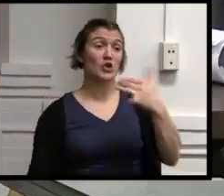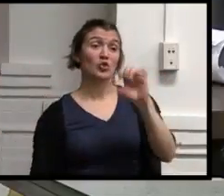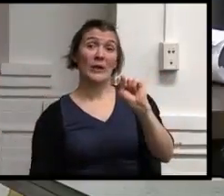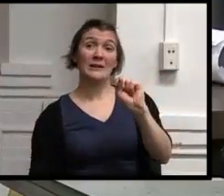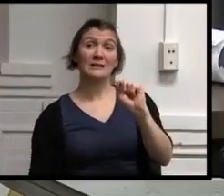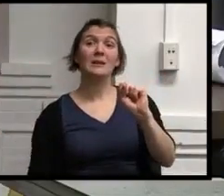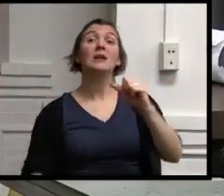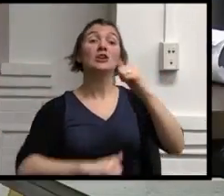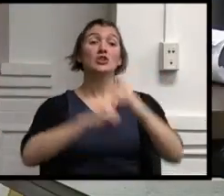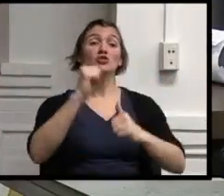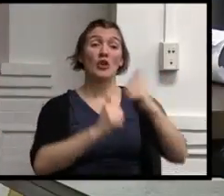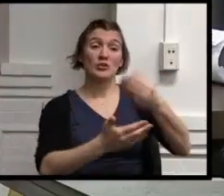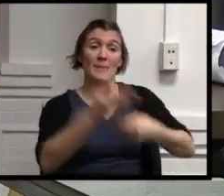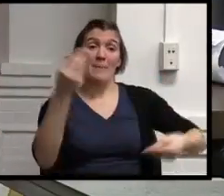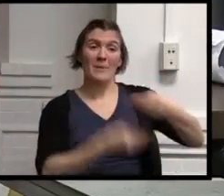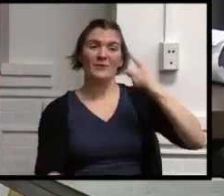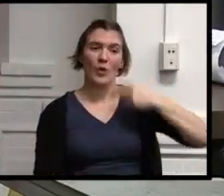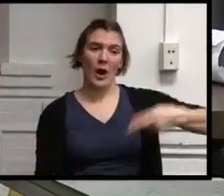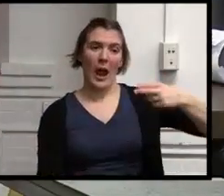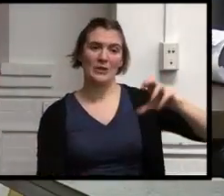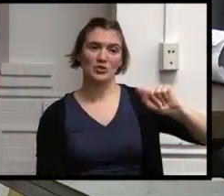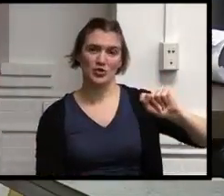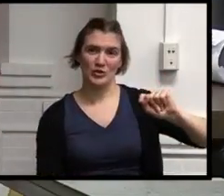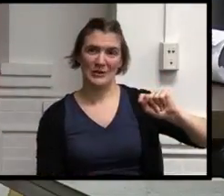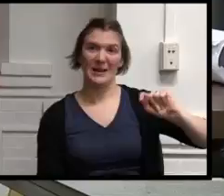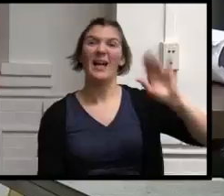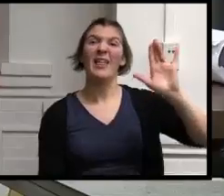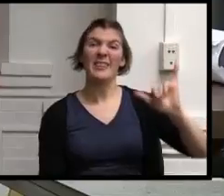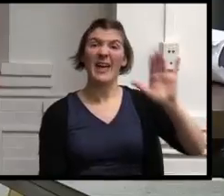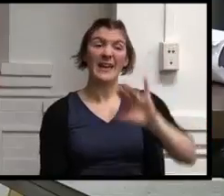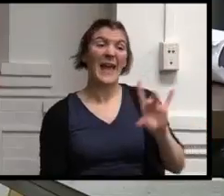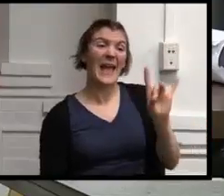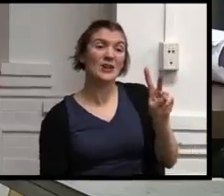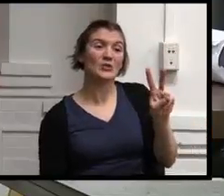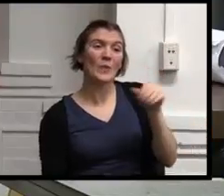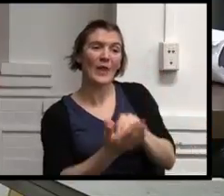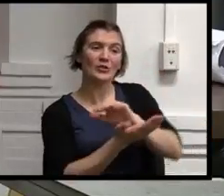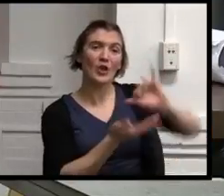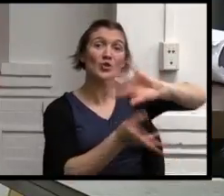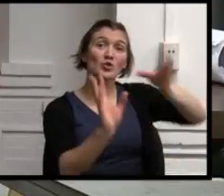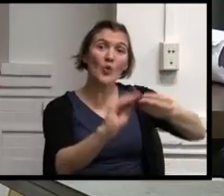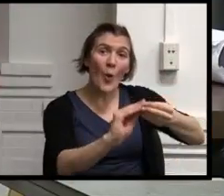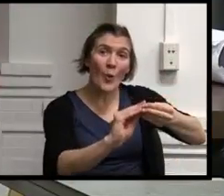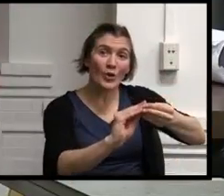the construction budgets for High Street, the latest number is around 82,000.